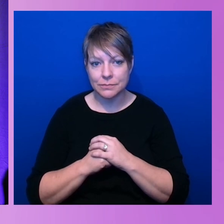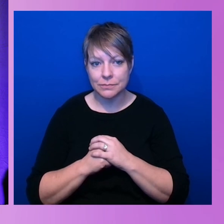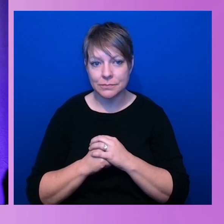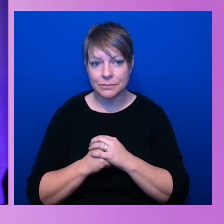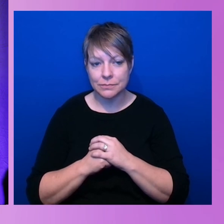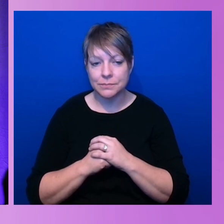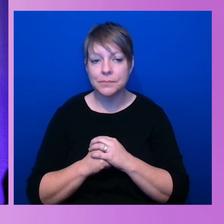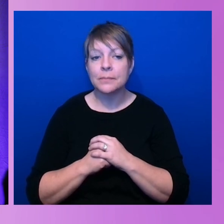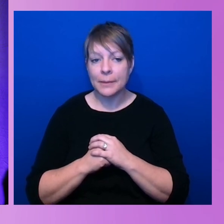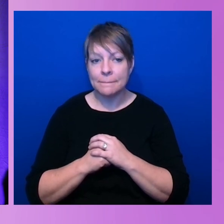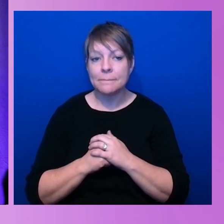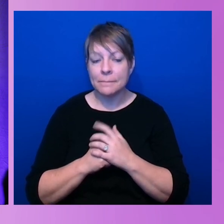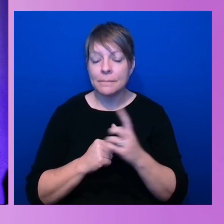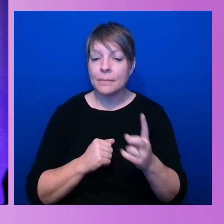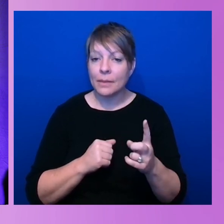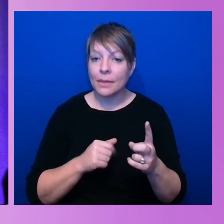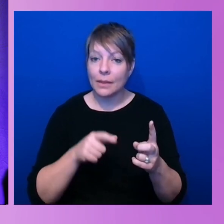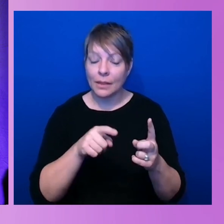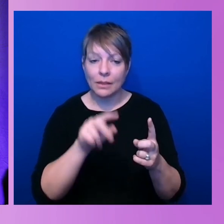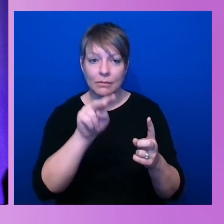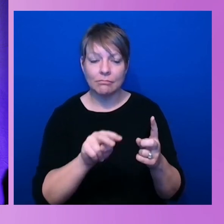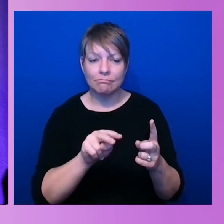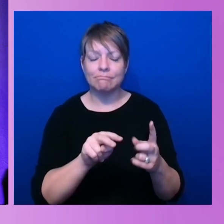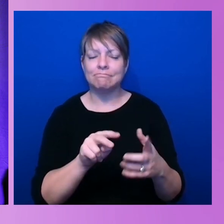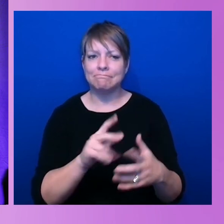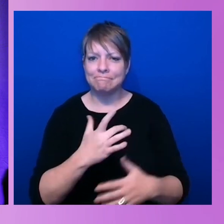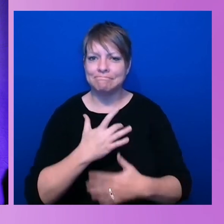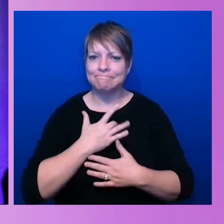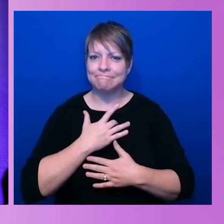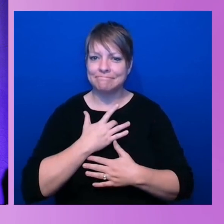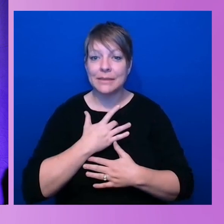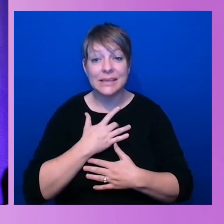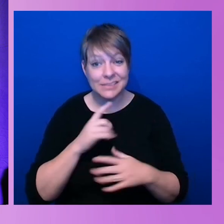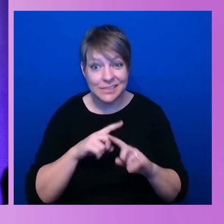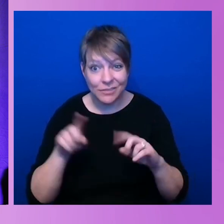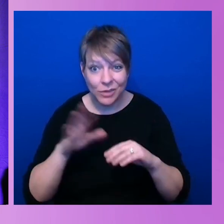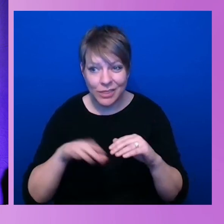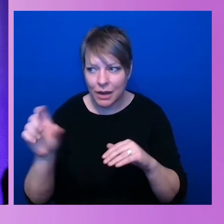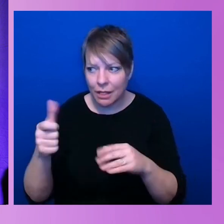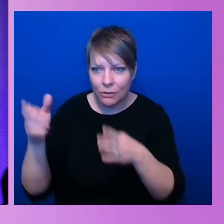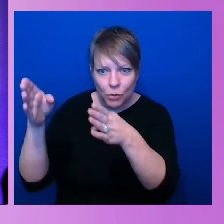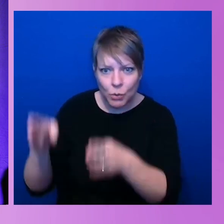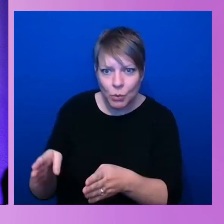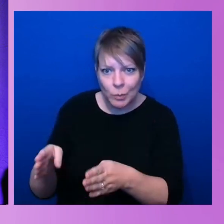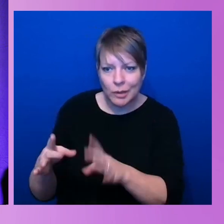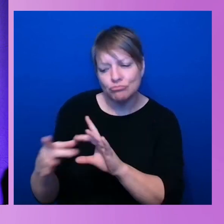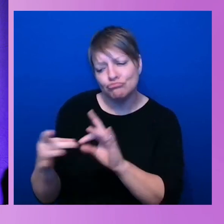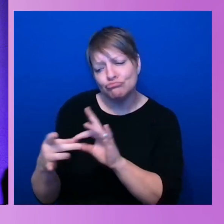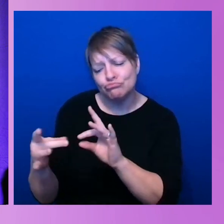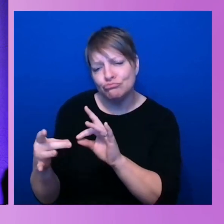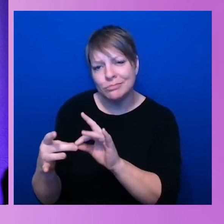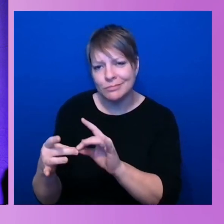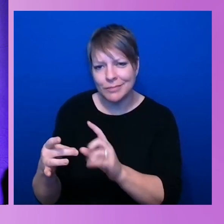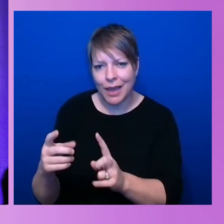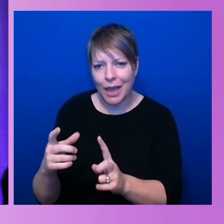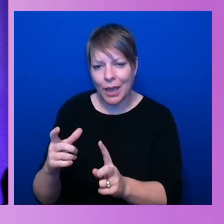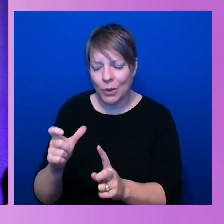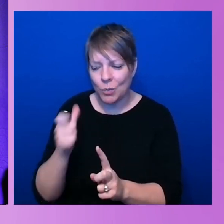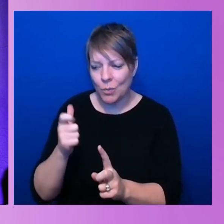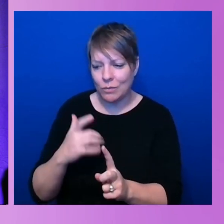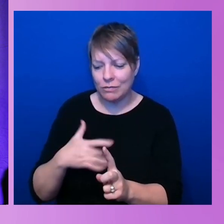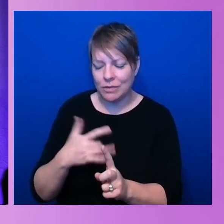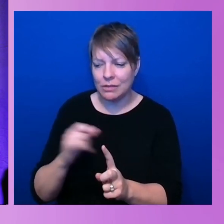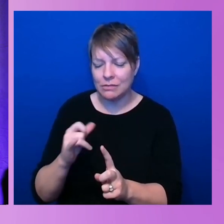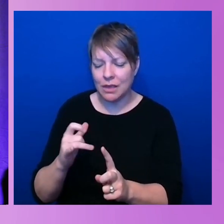Hearing this from Copilot, it hits different than hearing it from another human. I'm not going to feel the same sting of rejection from